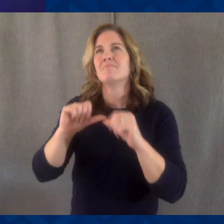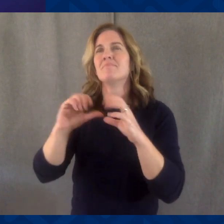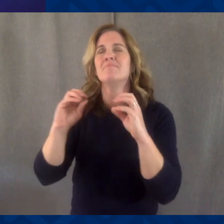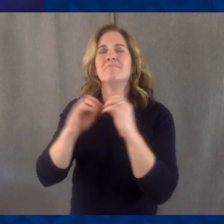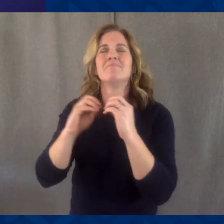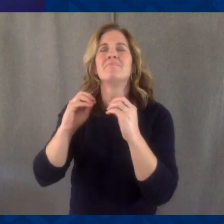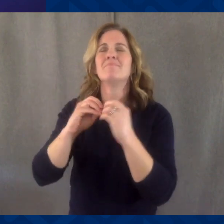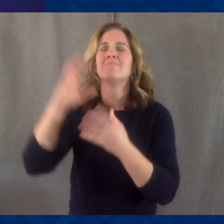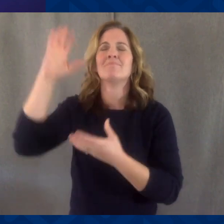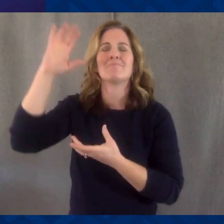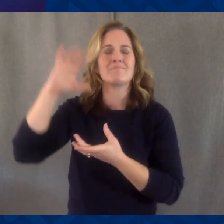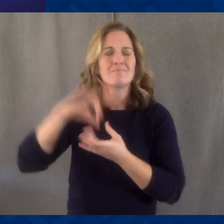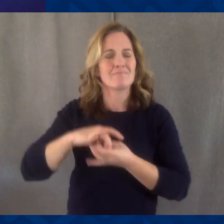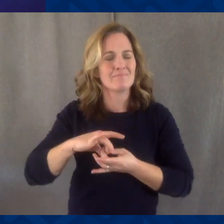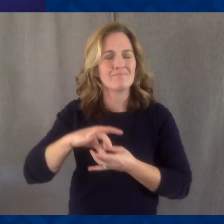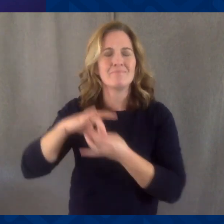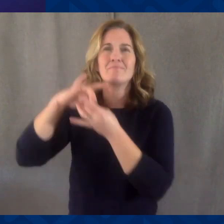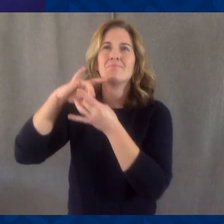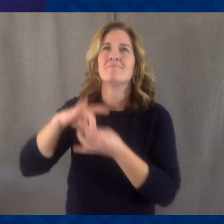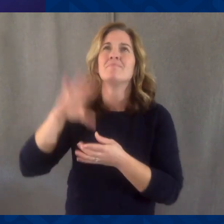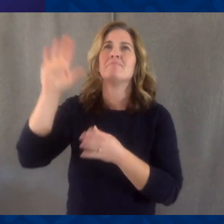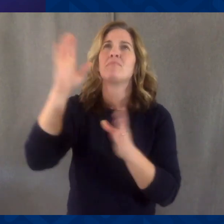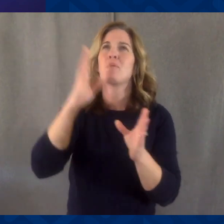God, let your will be done.